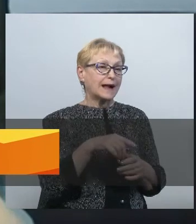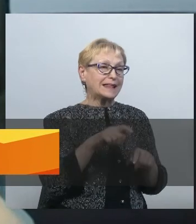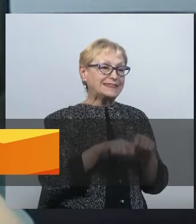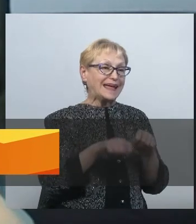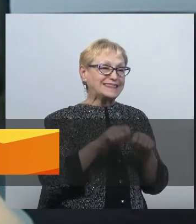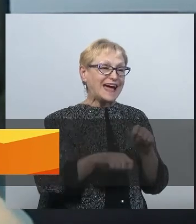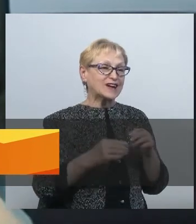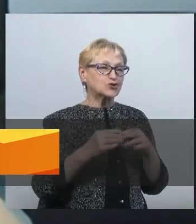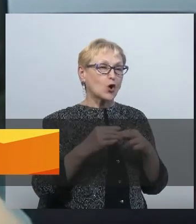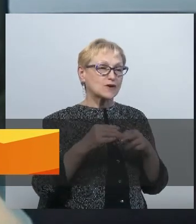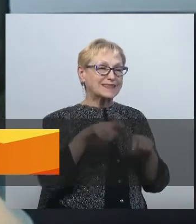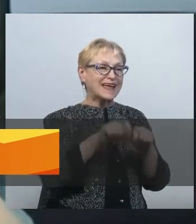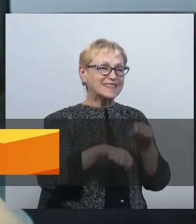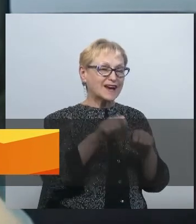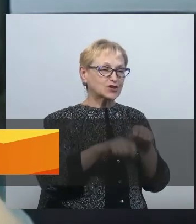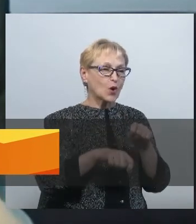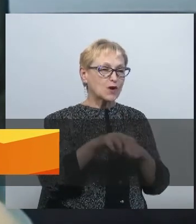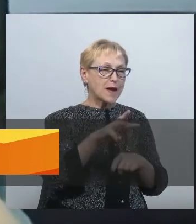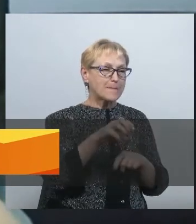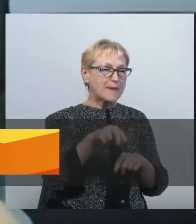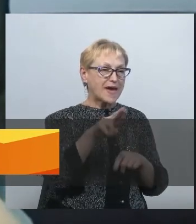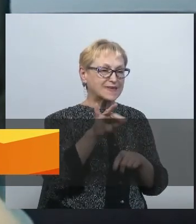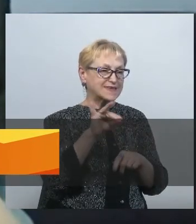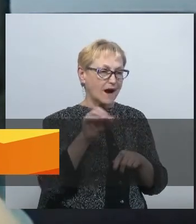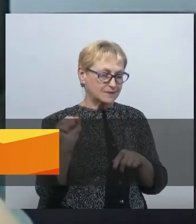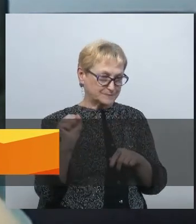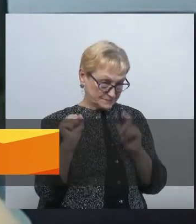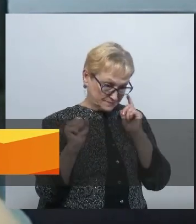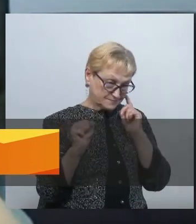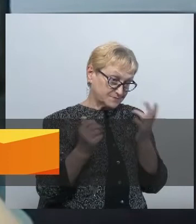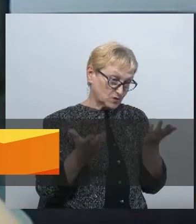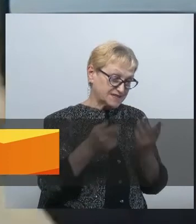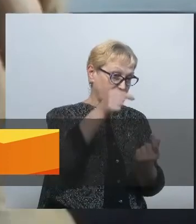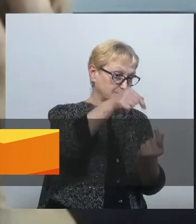one media, which is actually Detector media, our media.